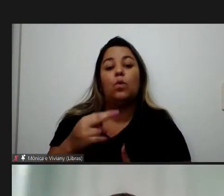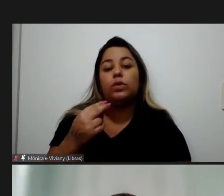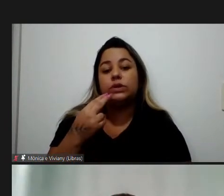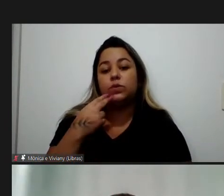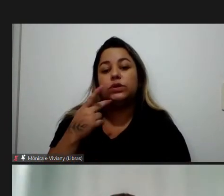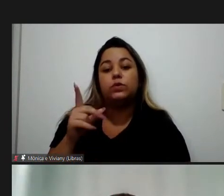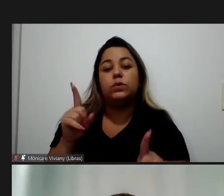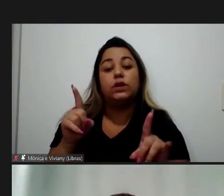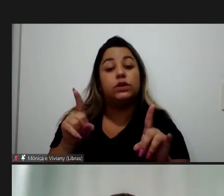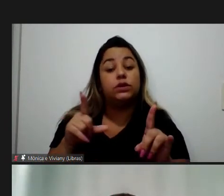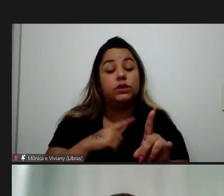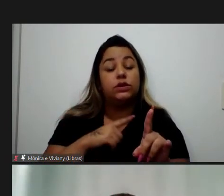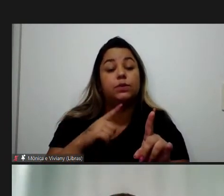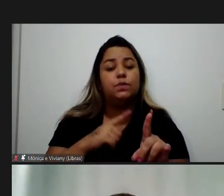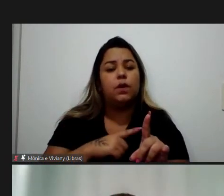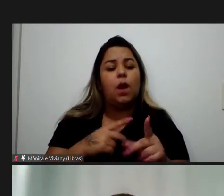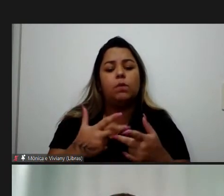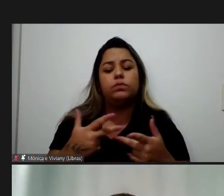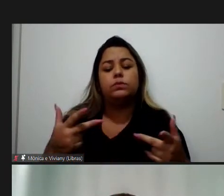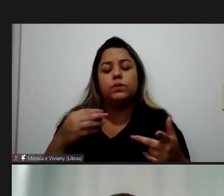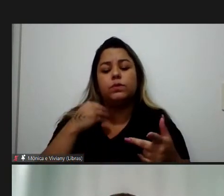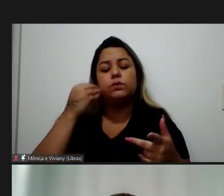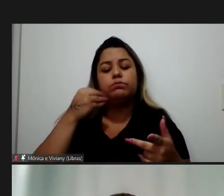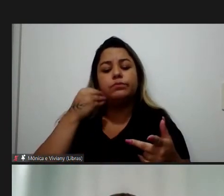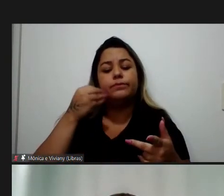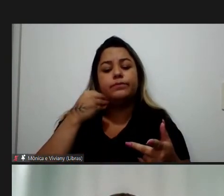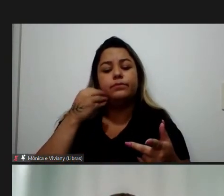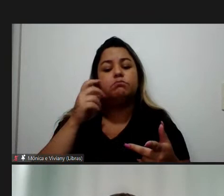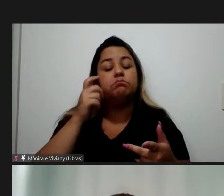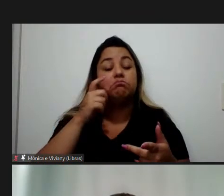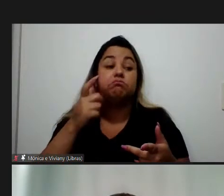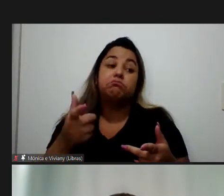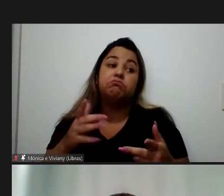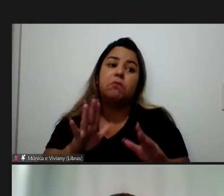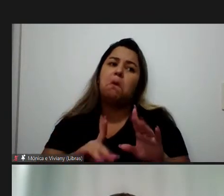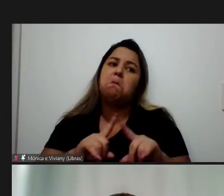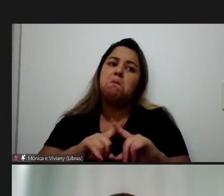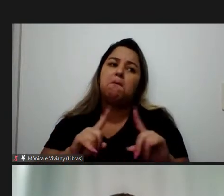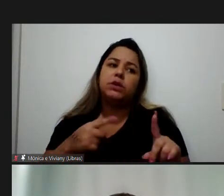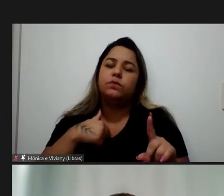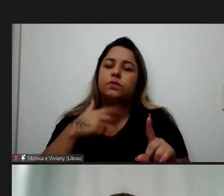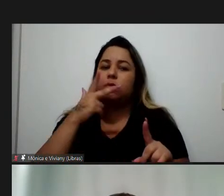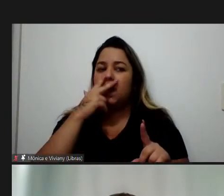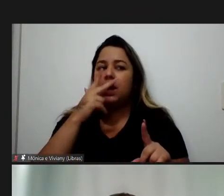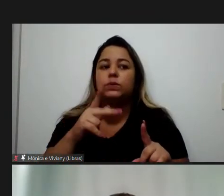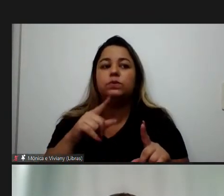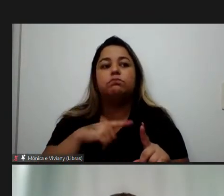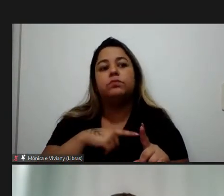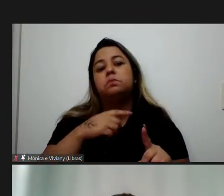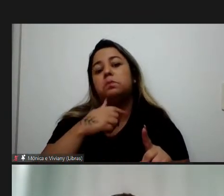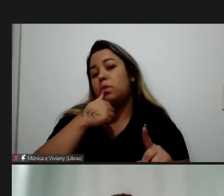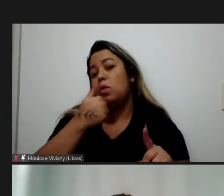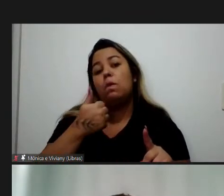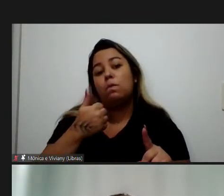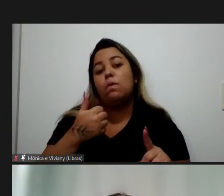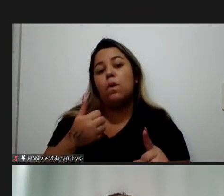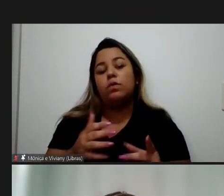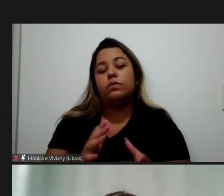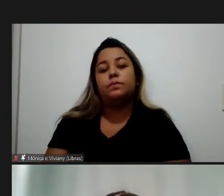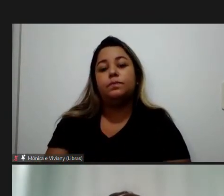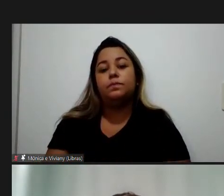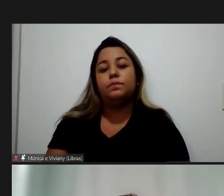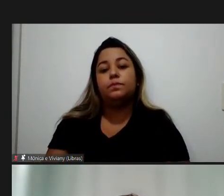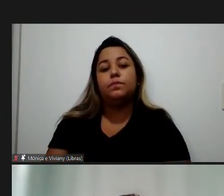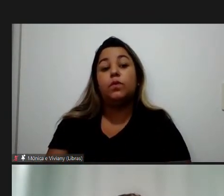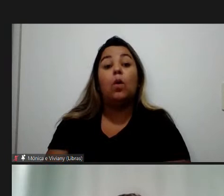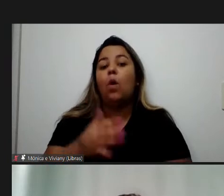interesting experiences, but I don't think we have enough. We have historically, of